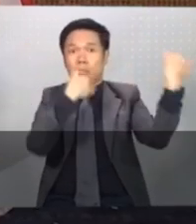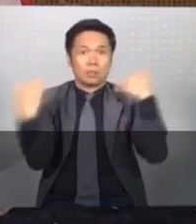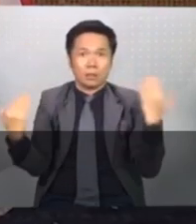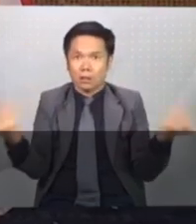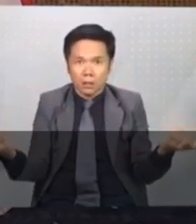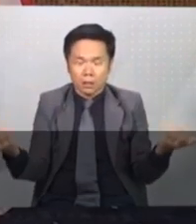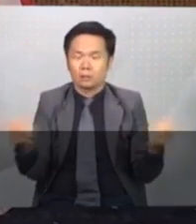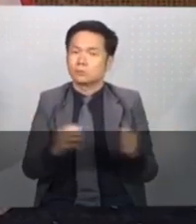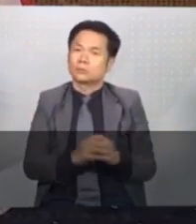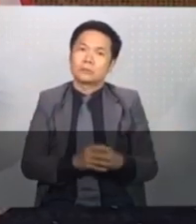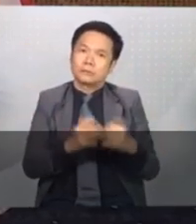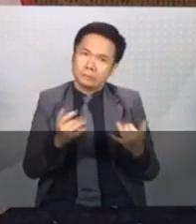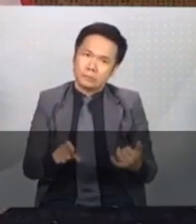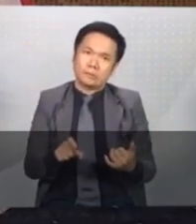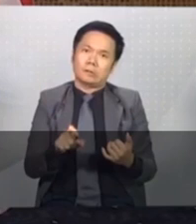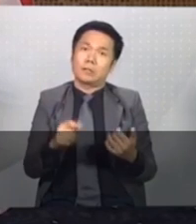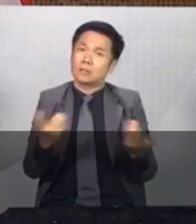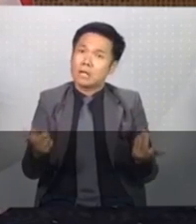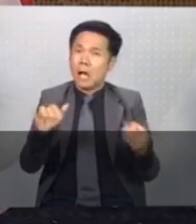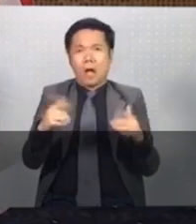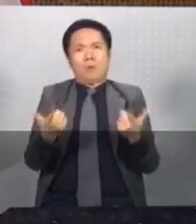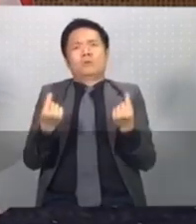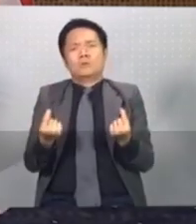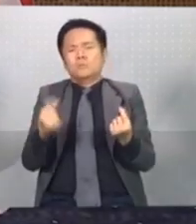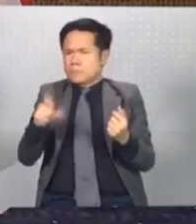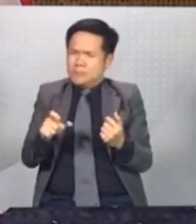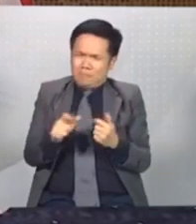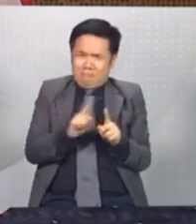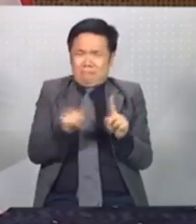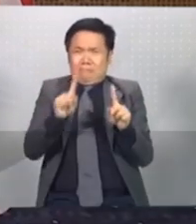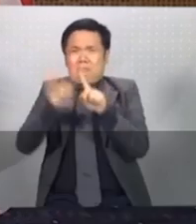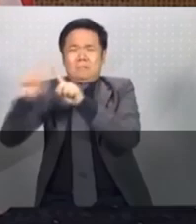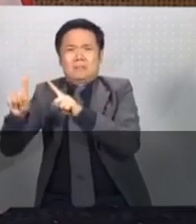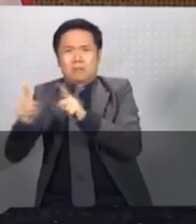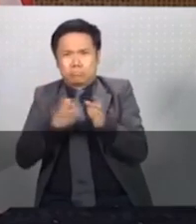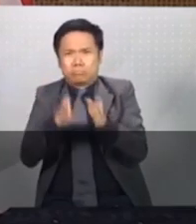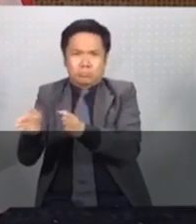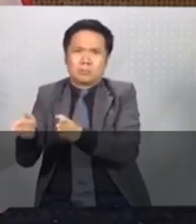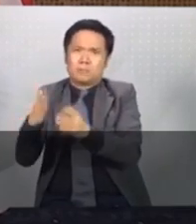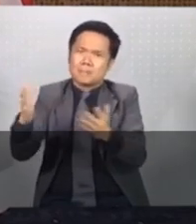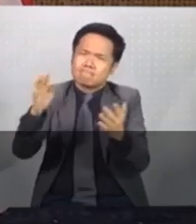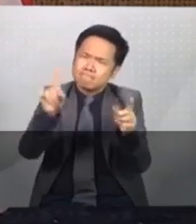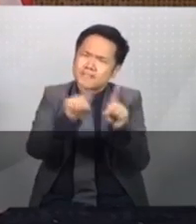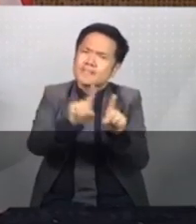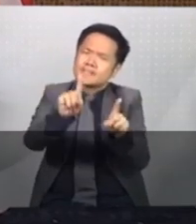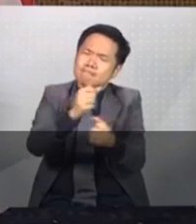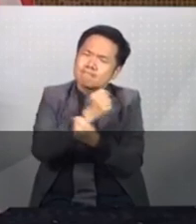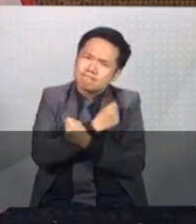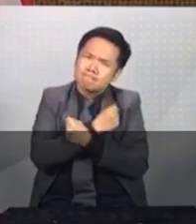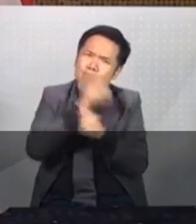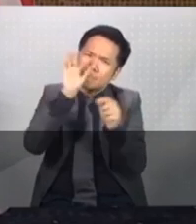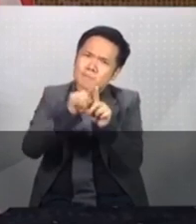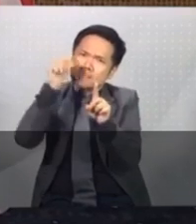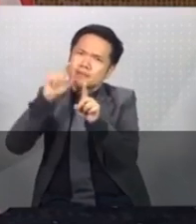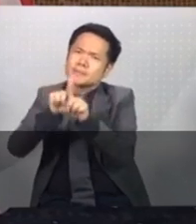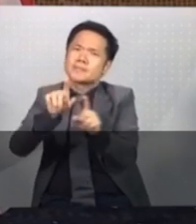of course, requires unprecedented measures. So my dear brothers and sisters, and the children of this